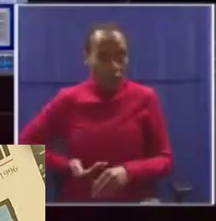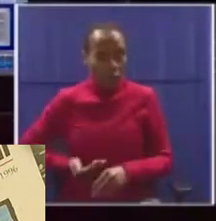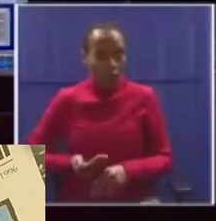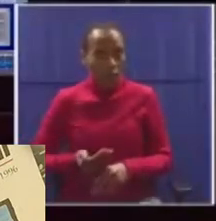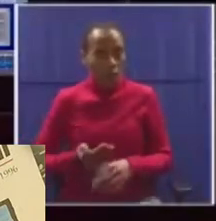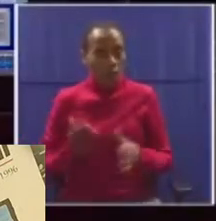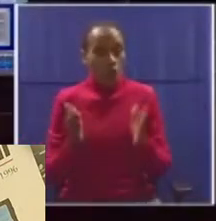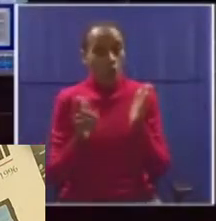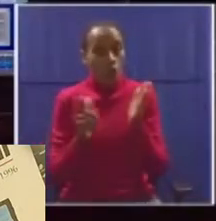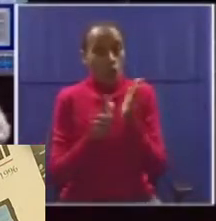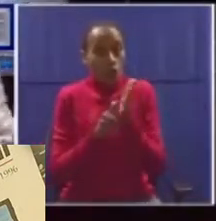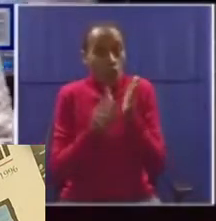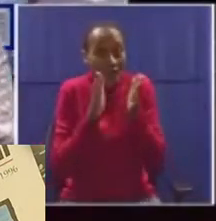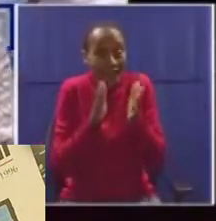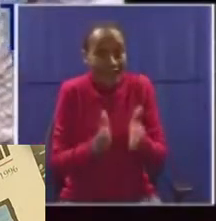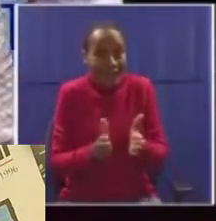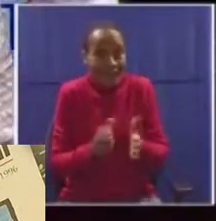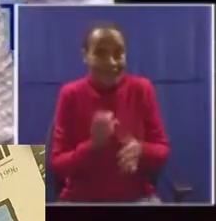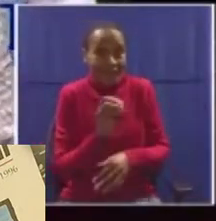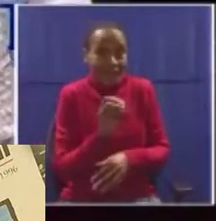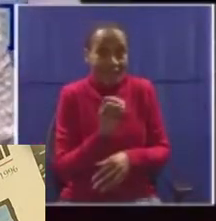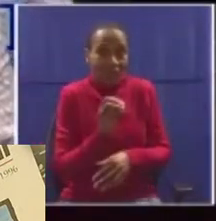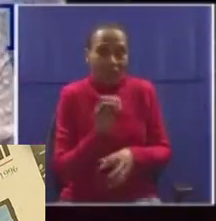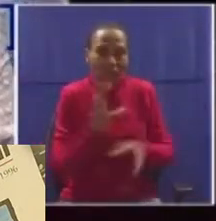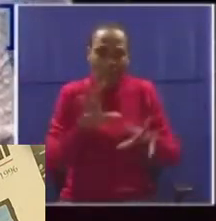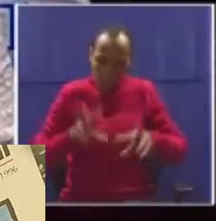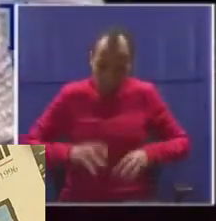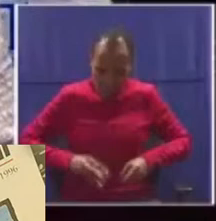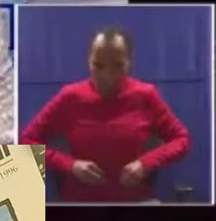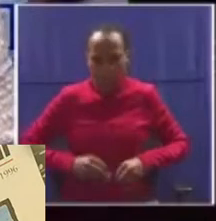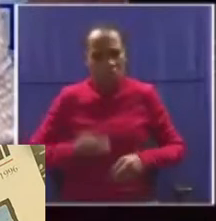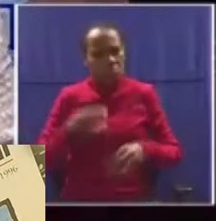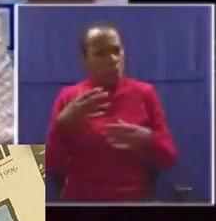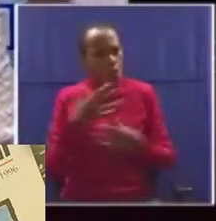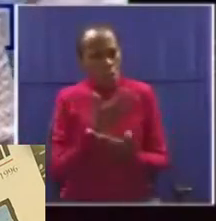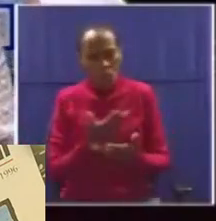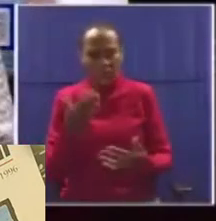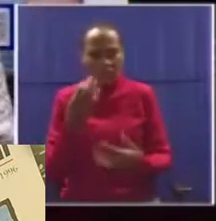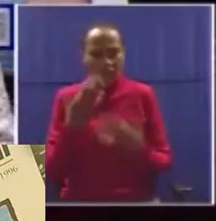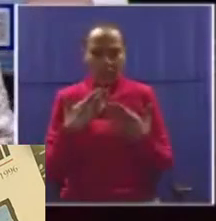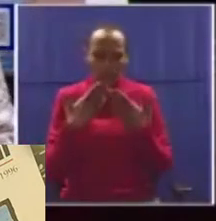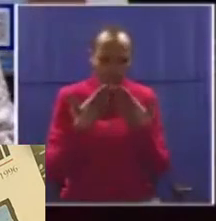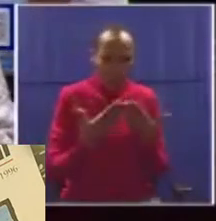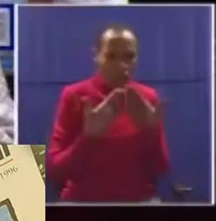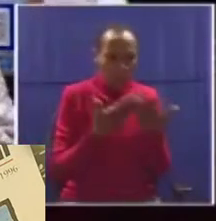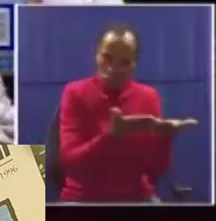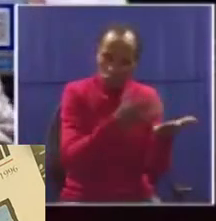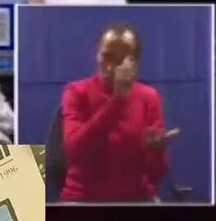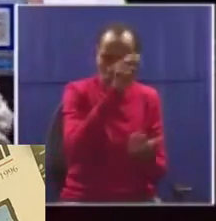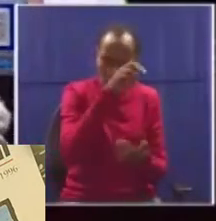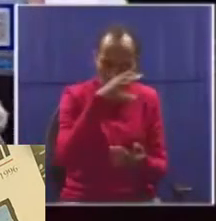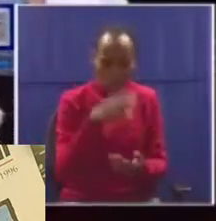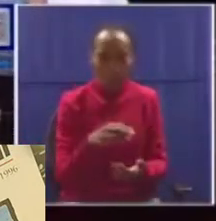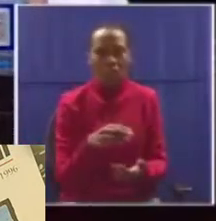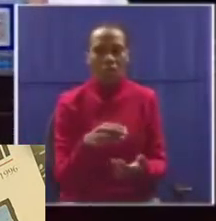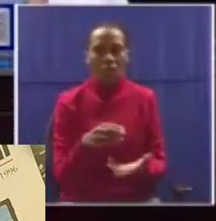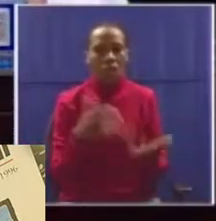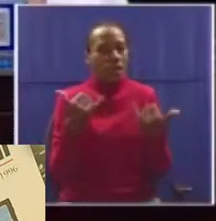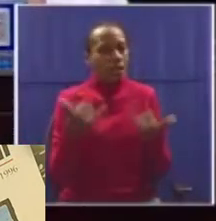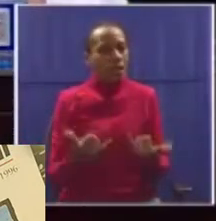women lawyers appreciate and thank the African National Congress for enhancement